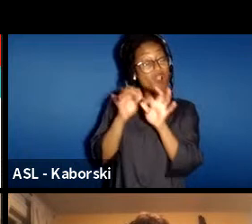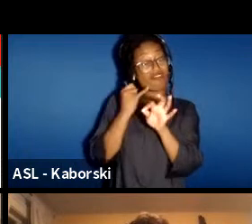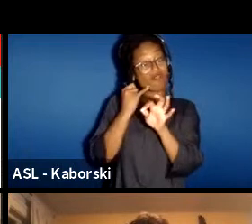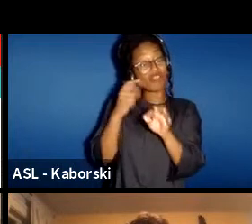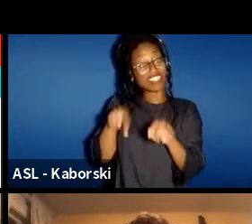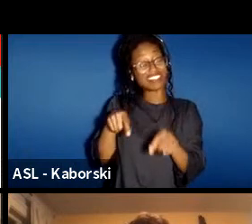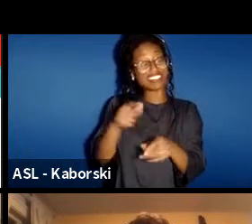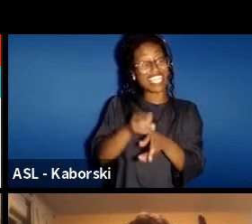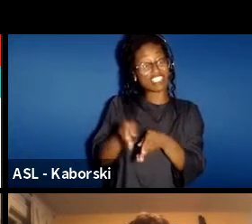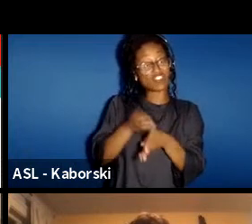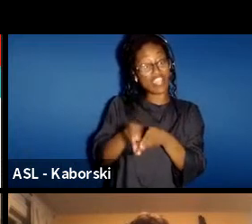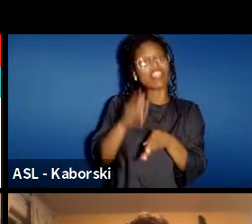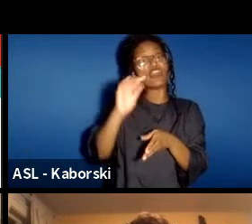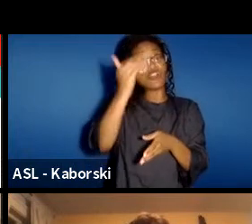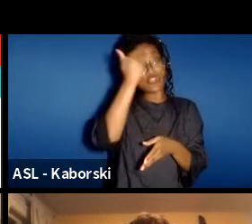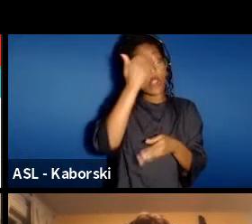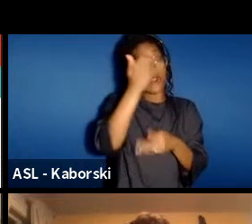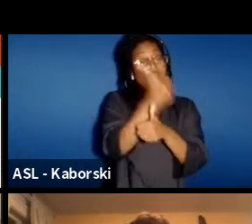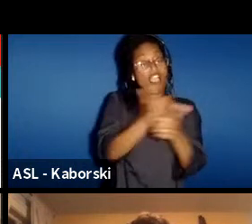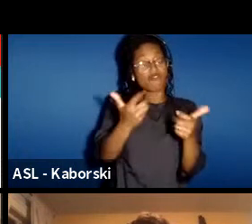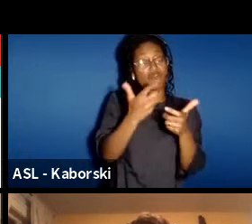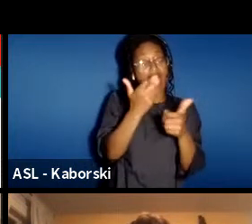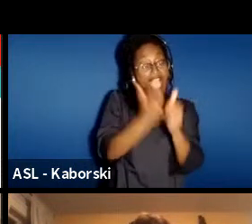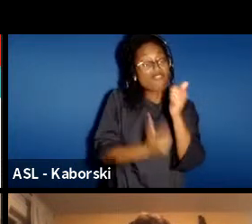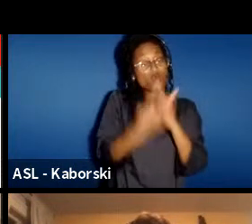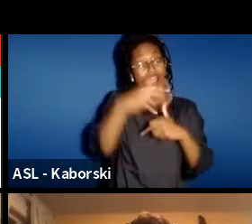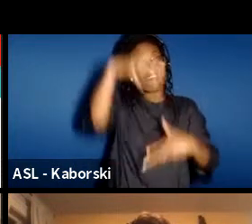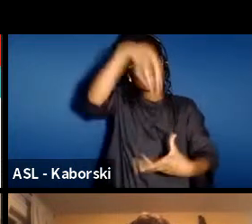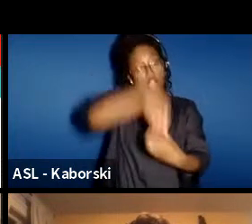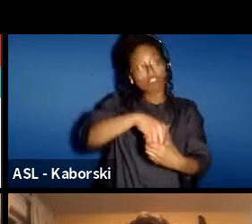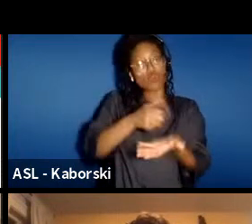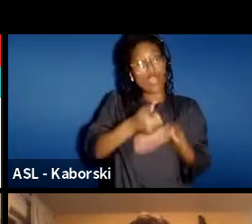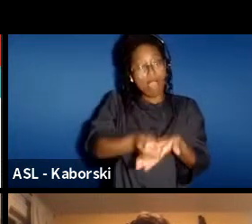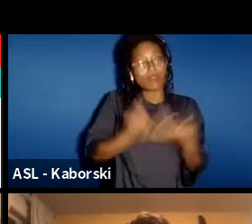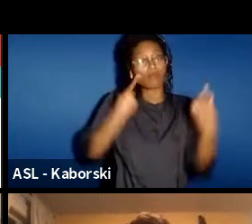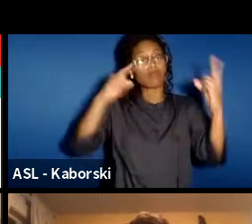industry, know everybody involved so you can help them sell the product.